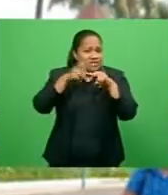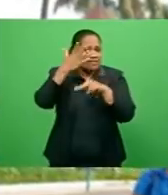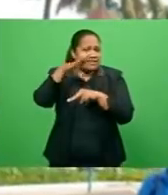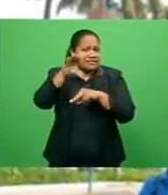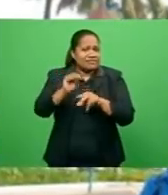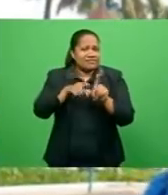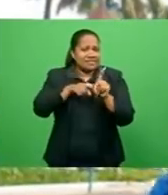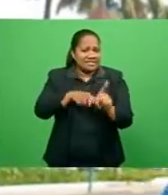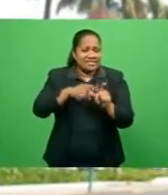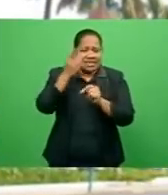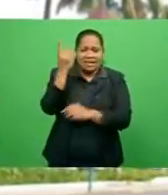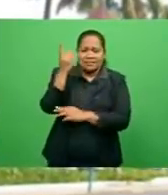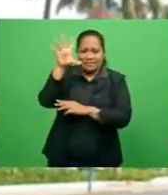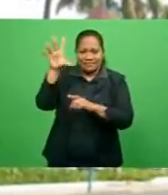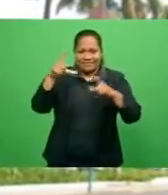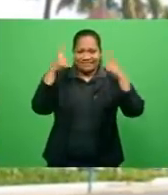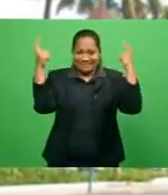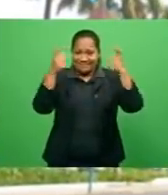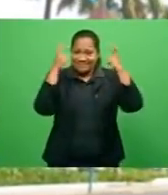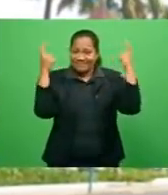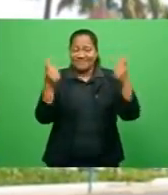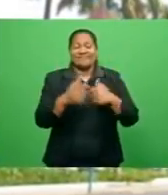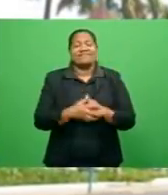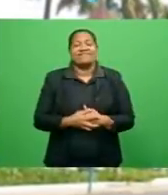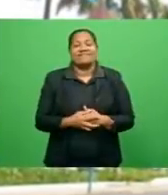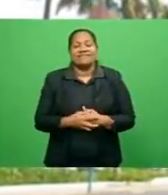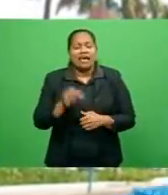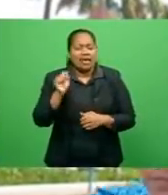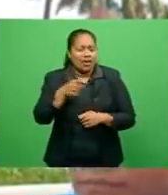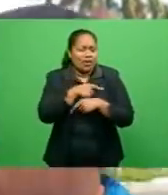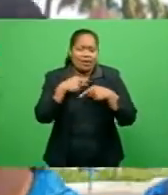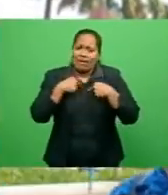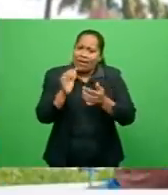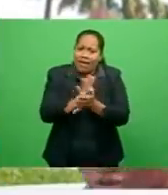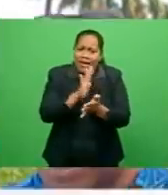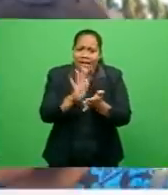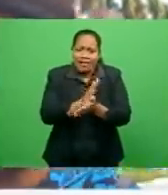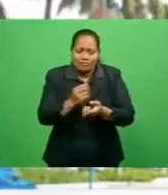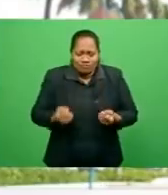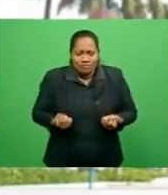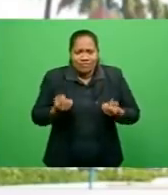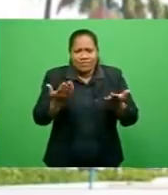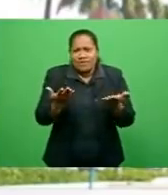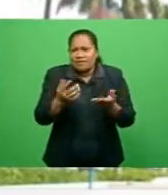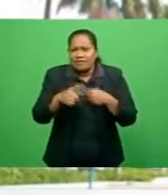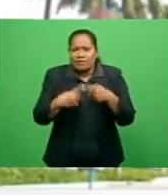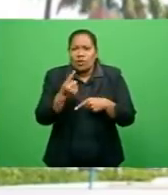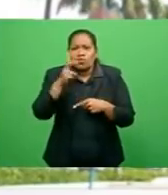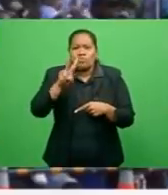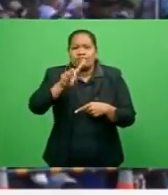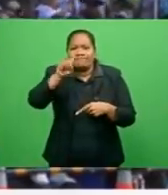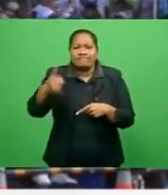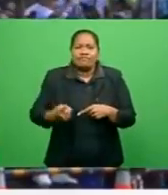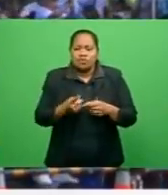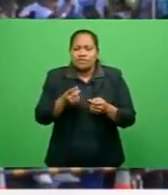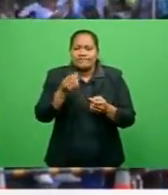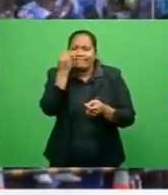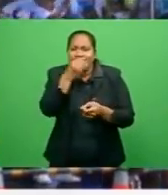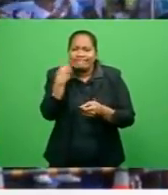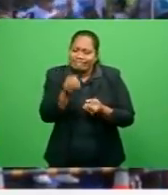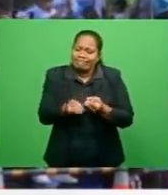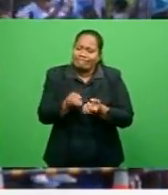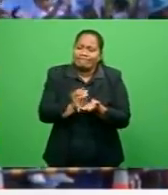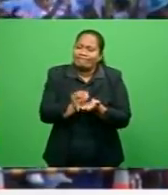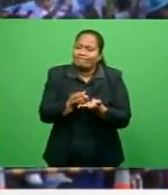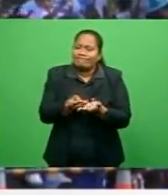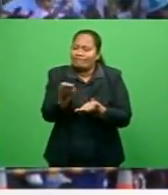years independence celebration, and we are happy to give about 2,000 sets of free food to the people. Others also